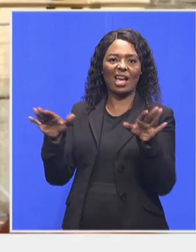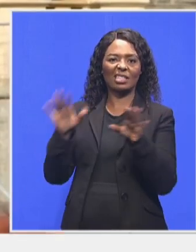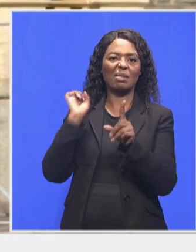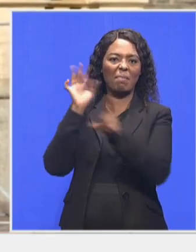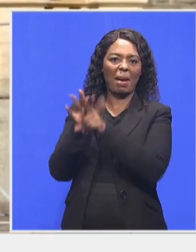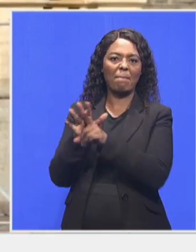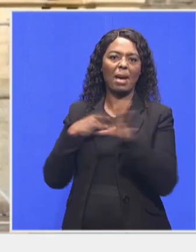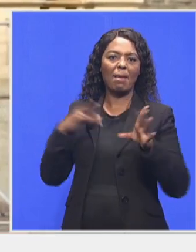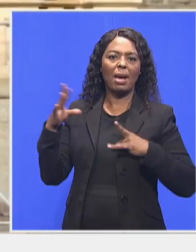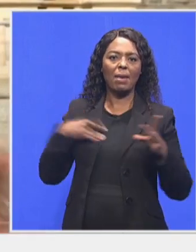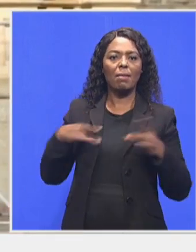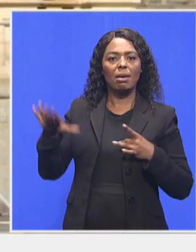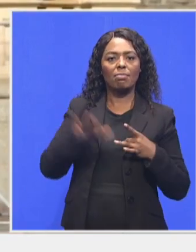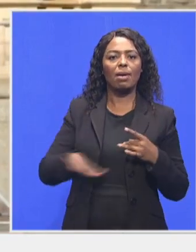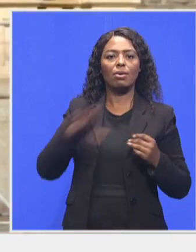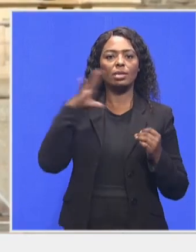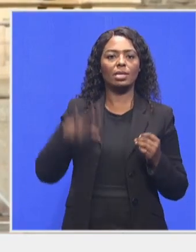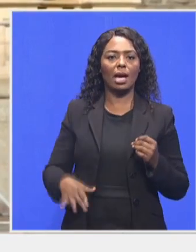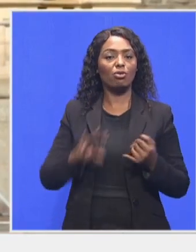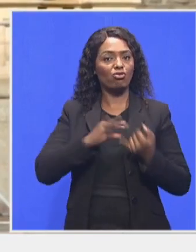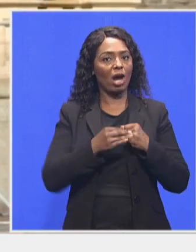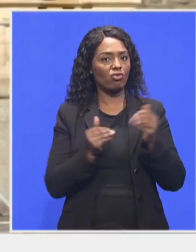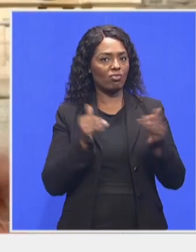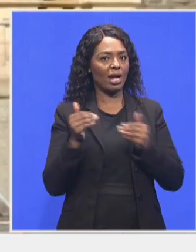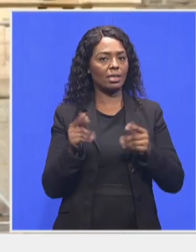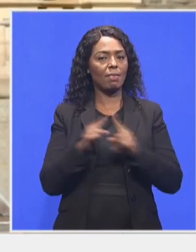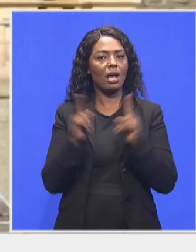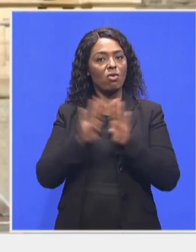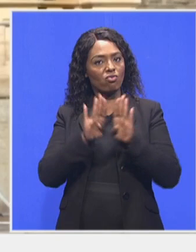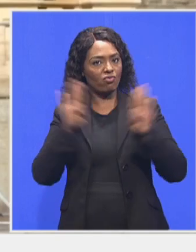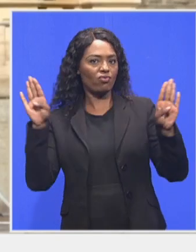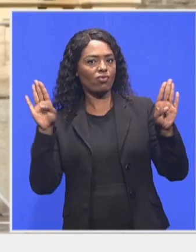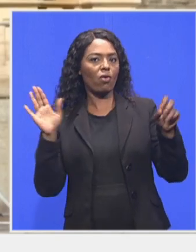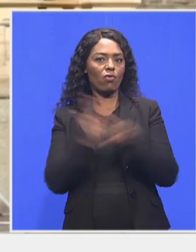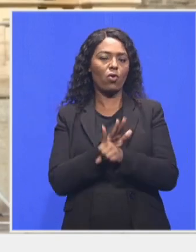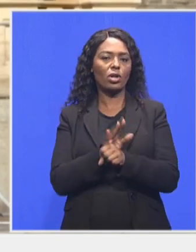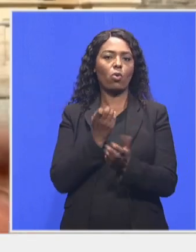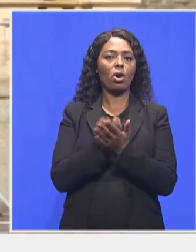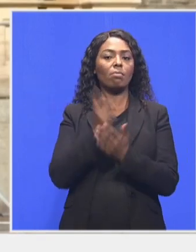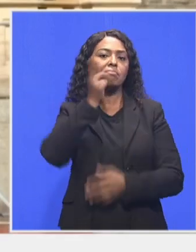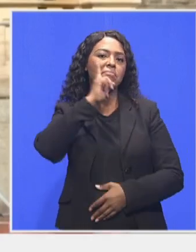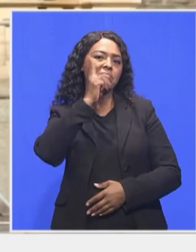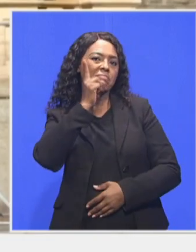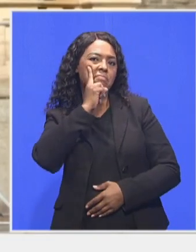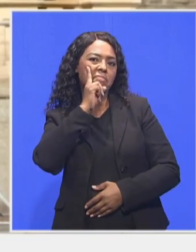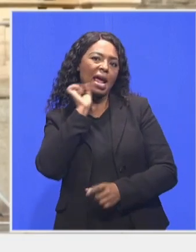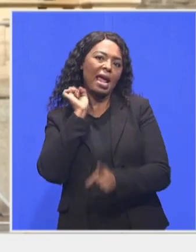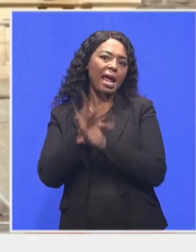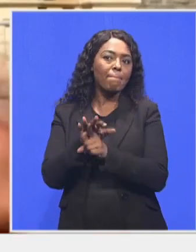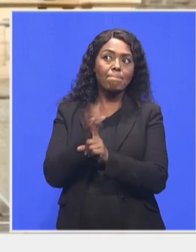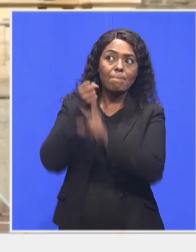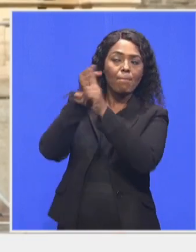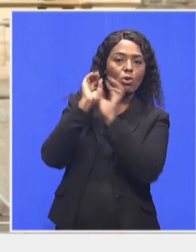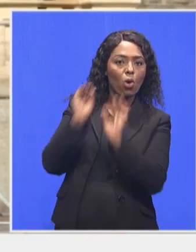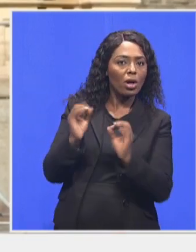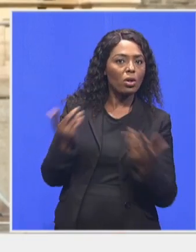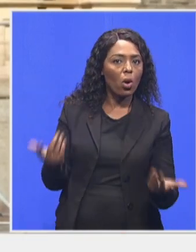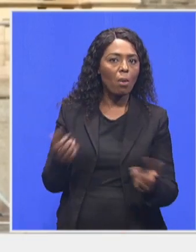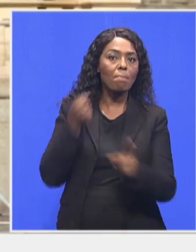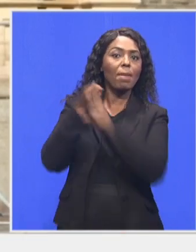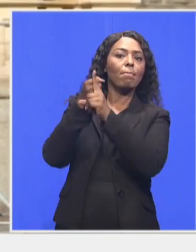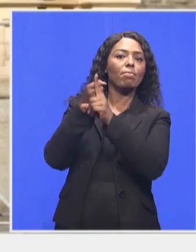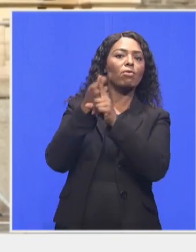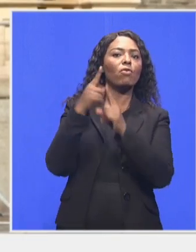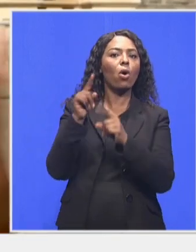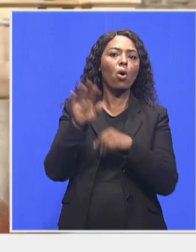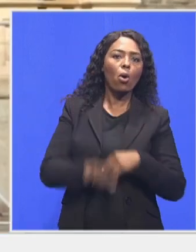as they were trying to manage that. They fully opened the economy. It's still a wait and see as to the kind of impact that's going to have for the rest of the